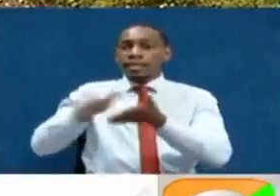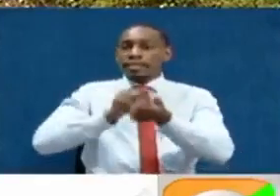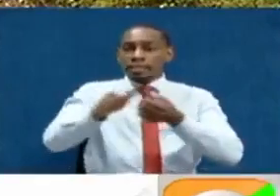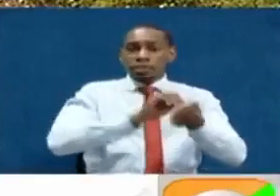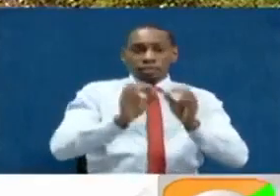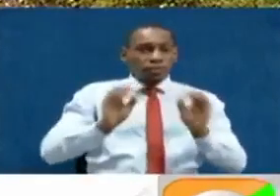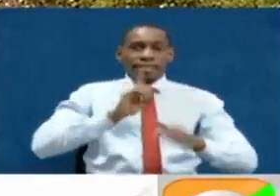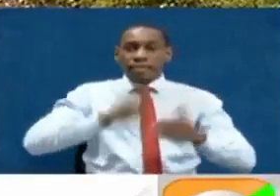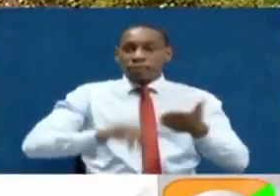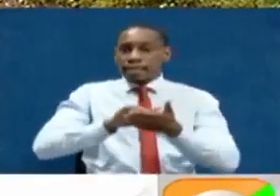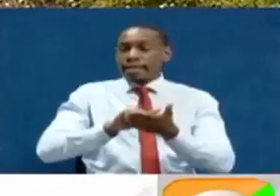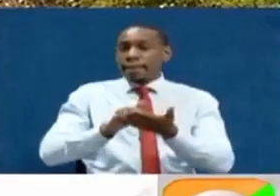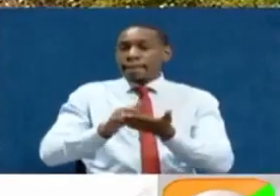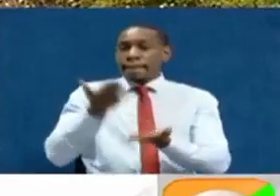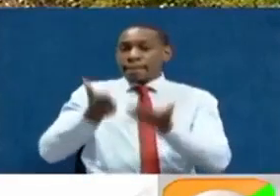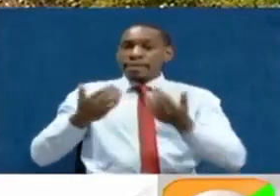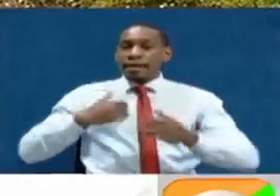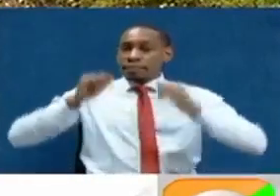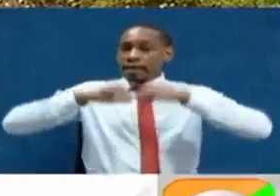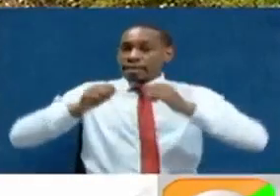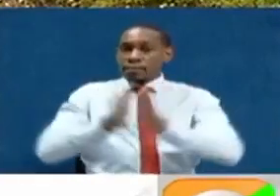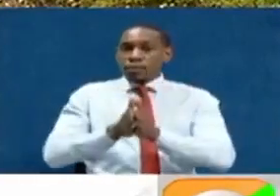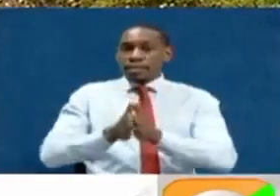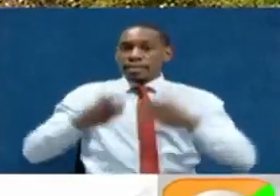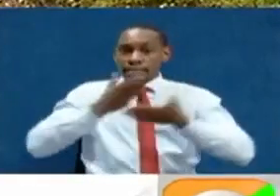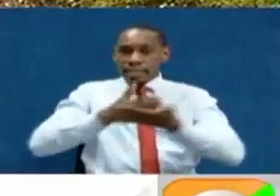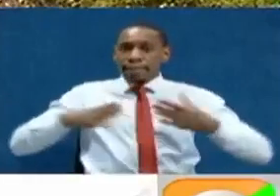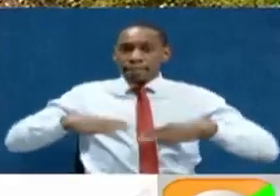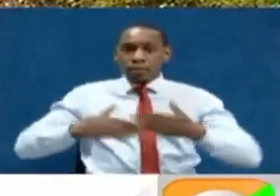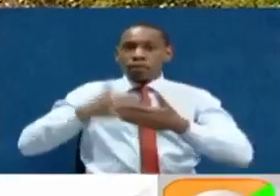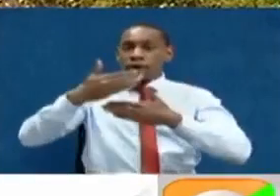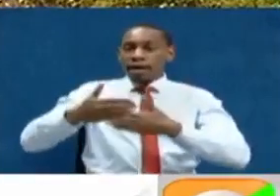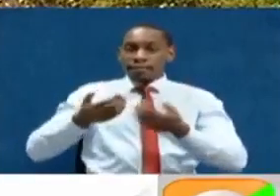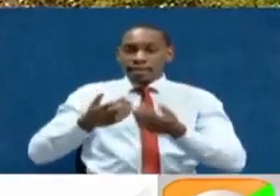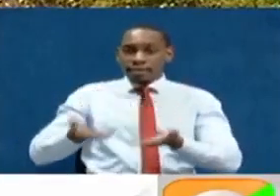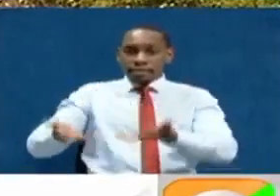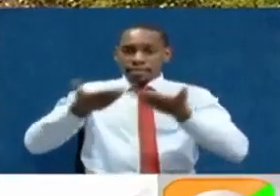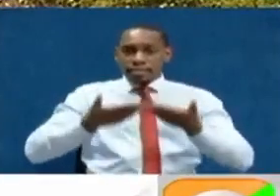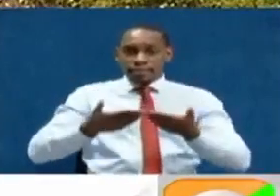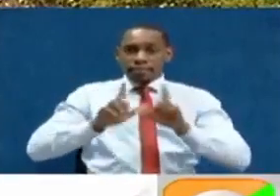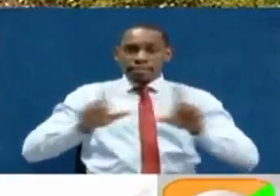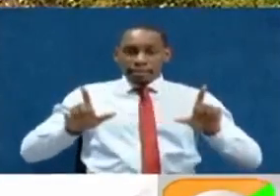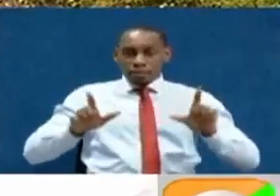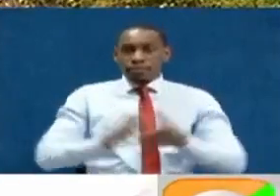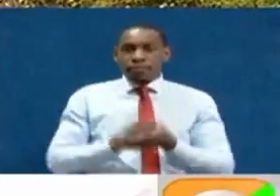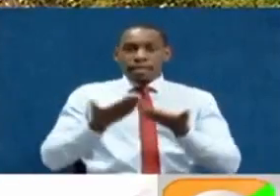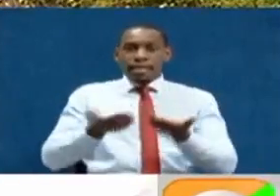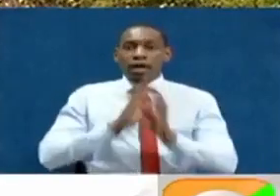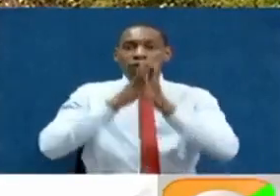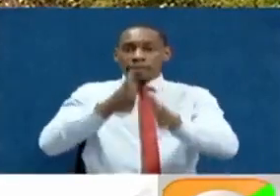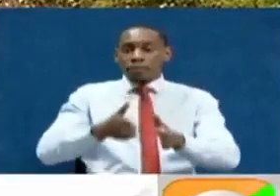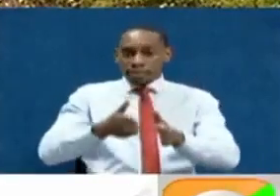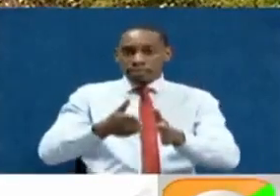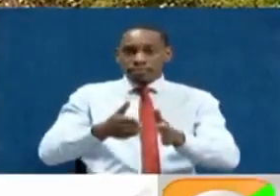demolition, saying they may enter lease agreements with some of the residents after they have surrendered the titles. And as our very own